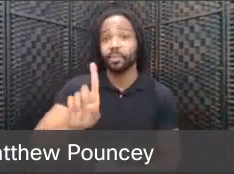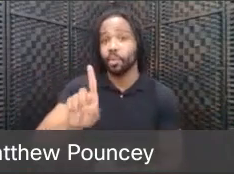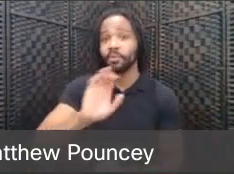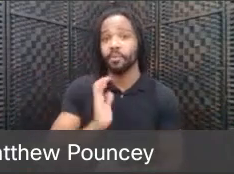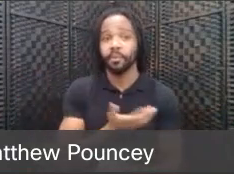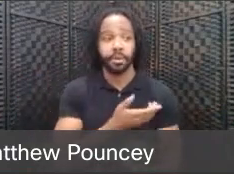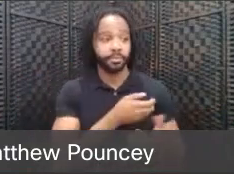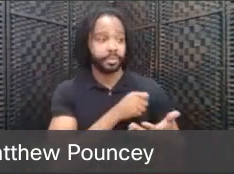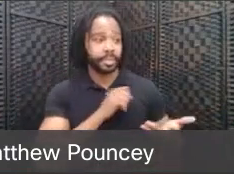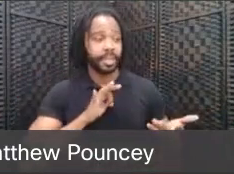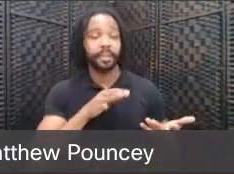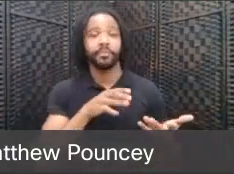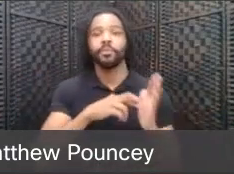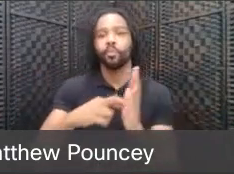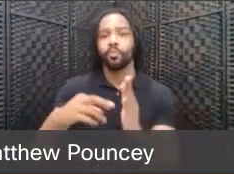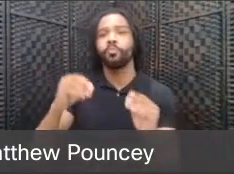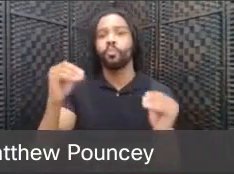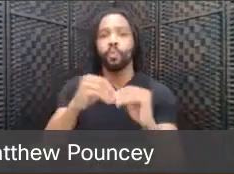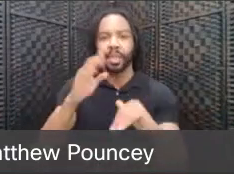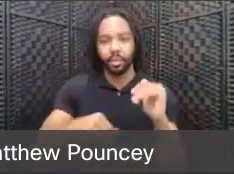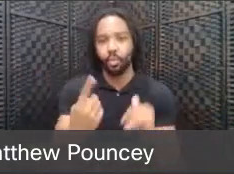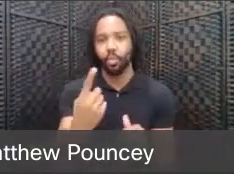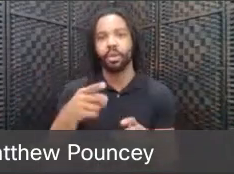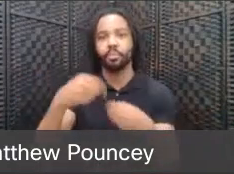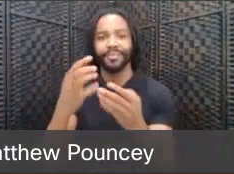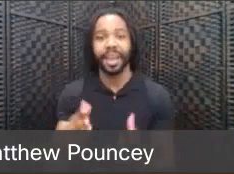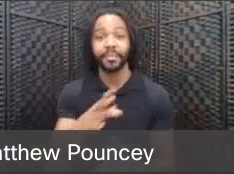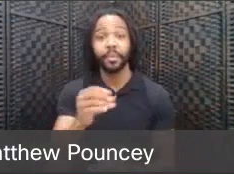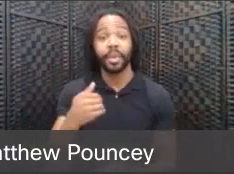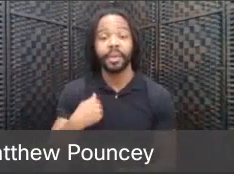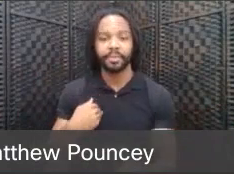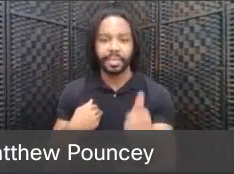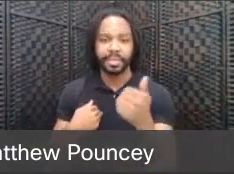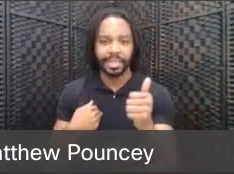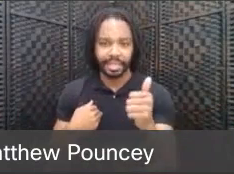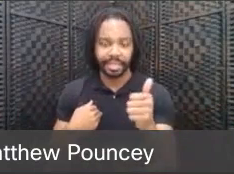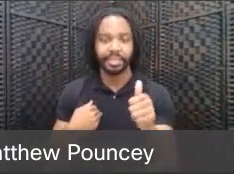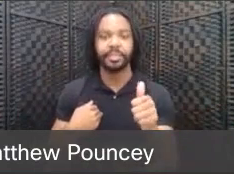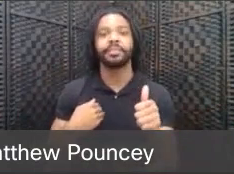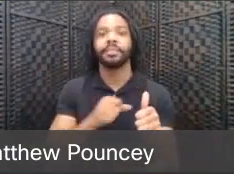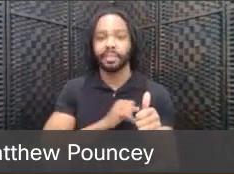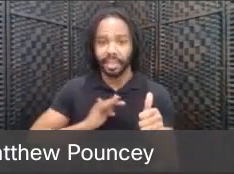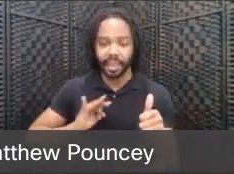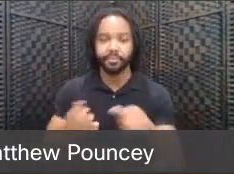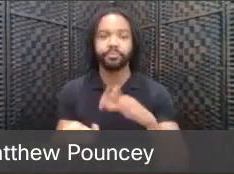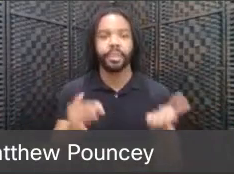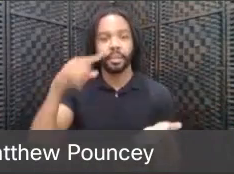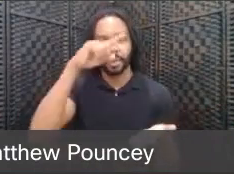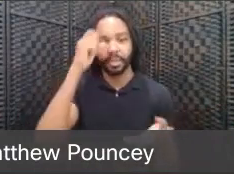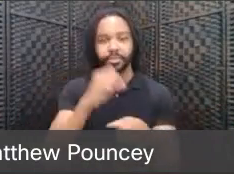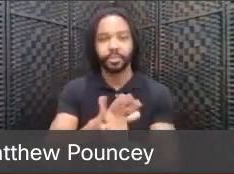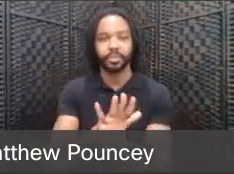staff have been reported by more than one provider, and we have had 10 provider staff who have died from COVID-19.